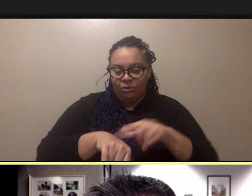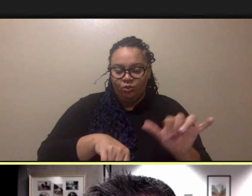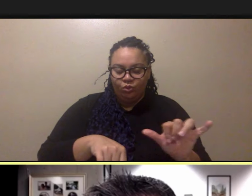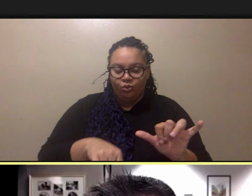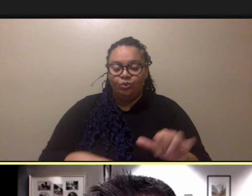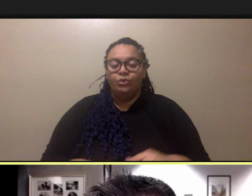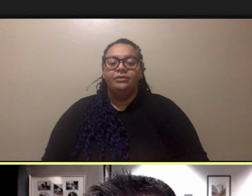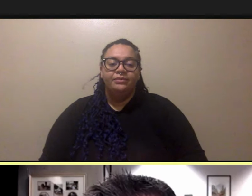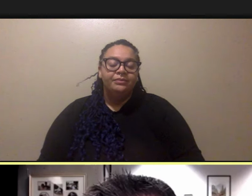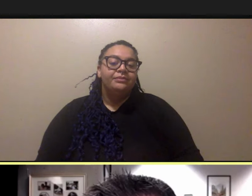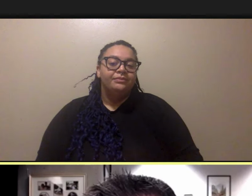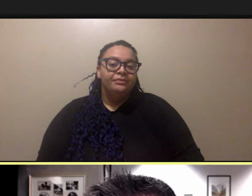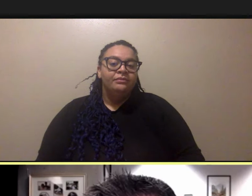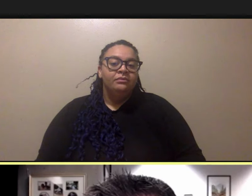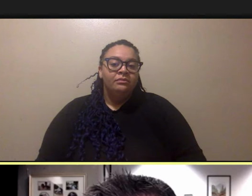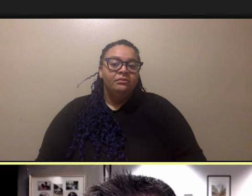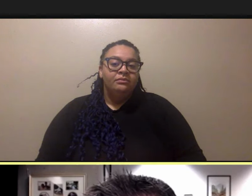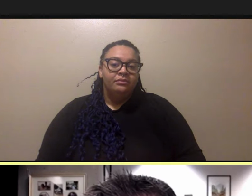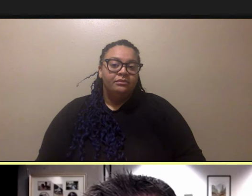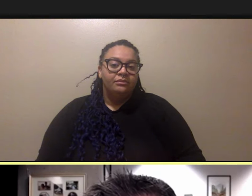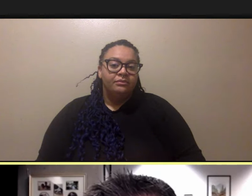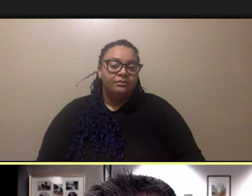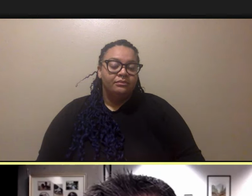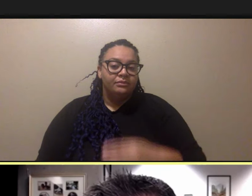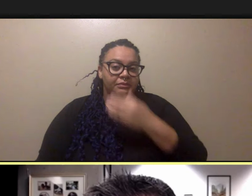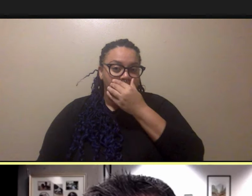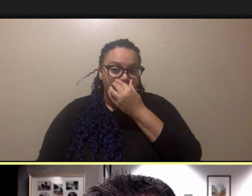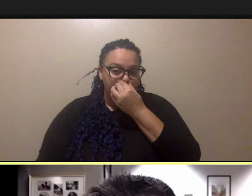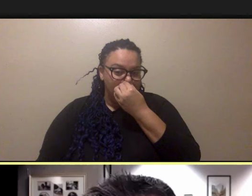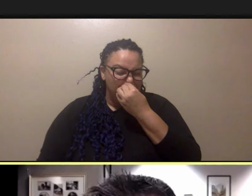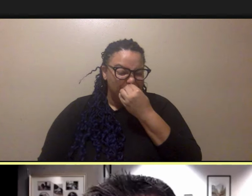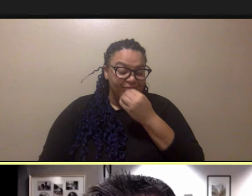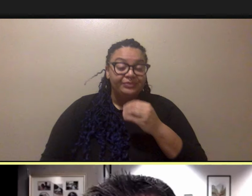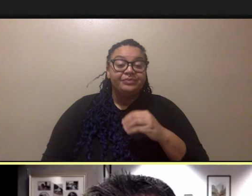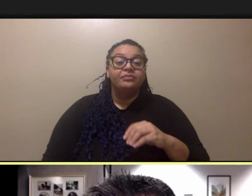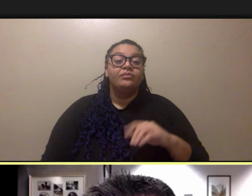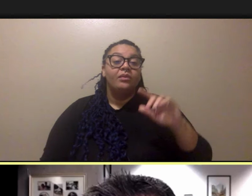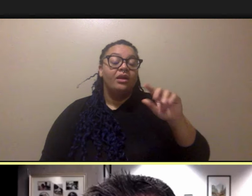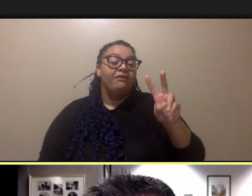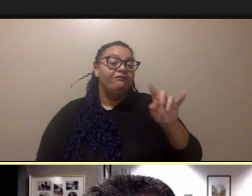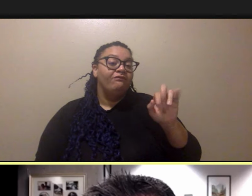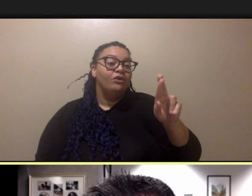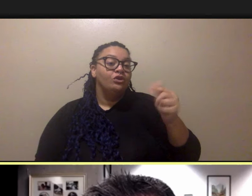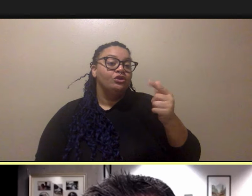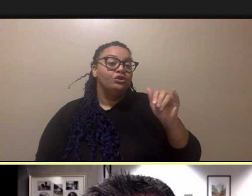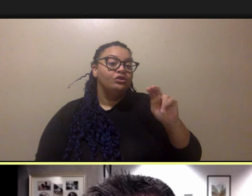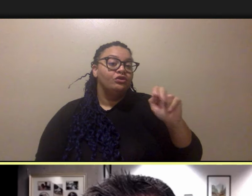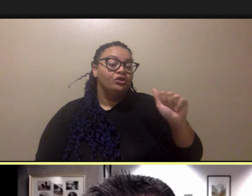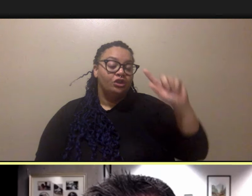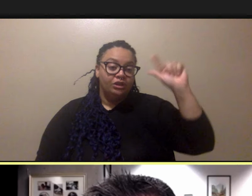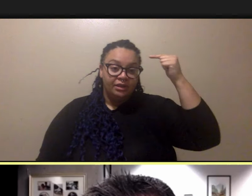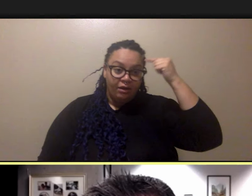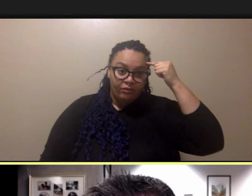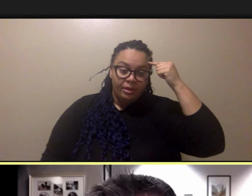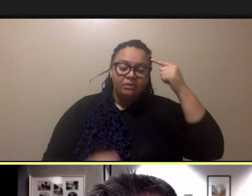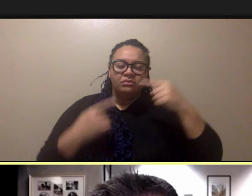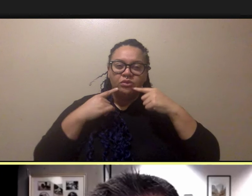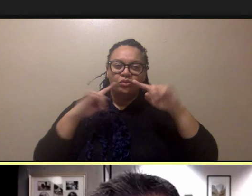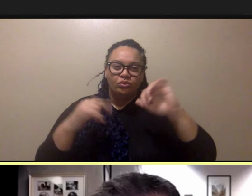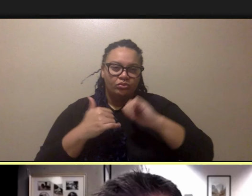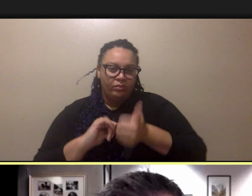The way the Virginia government worked was basically by what was called the House of Burgesses, which